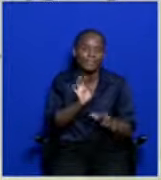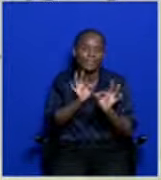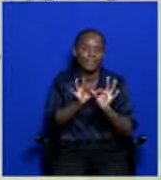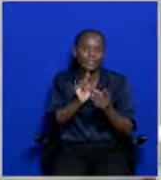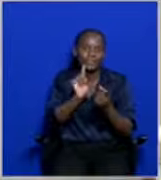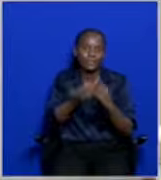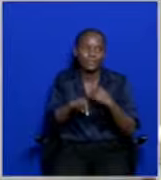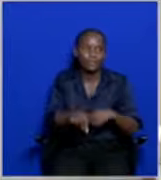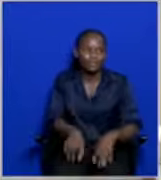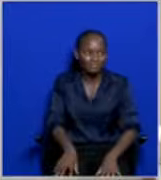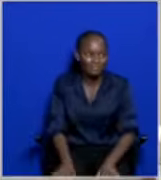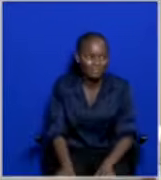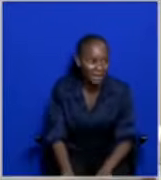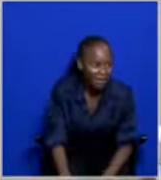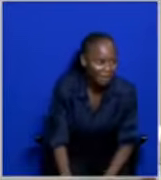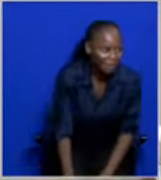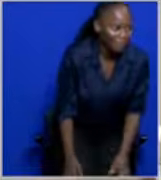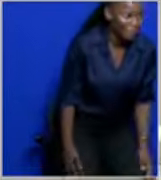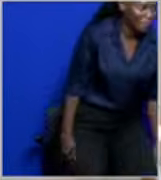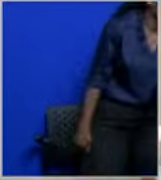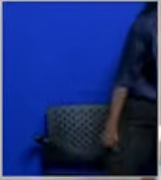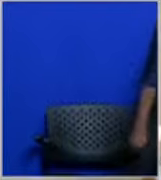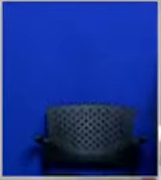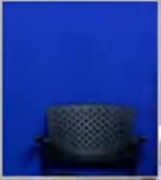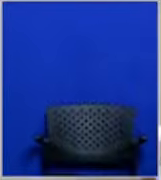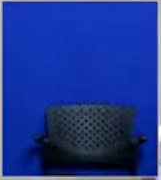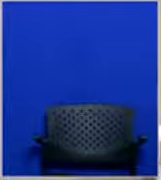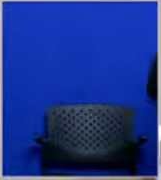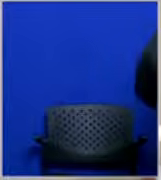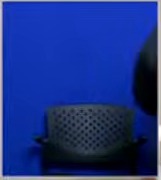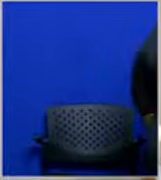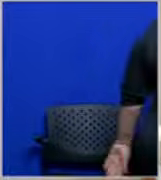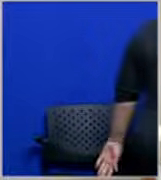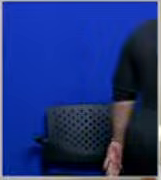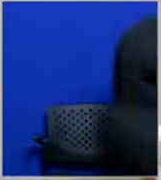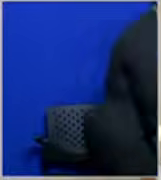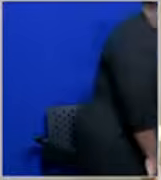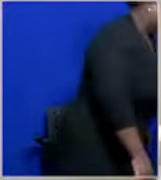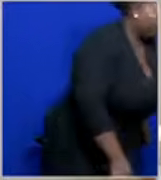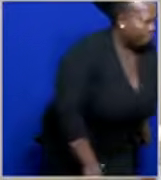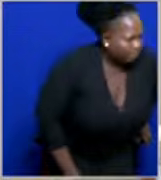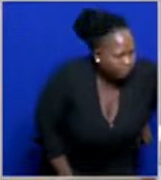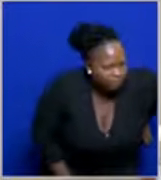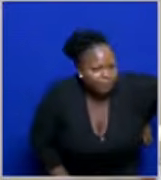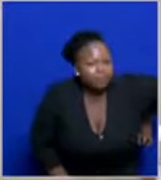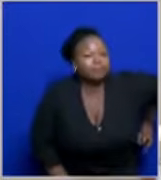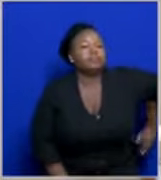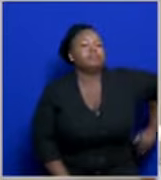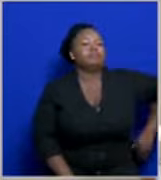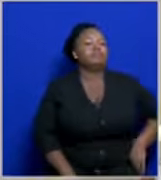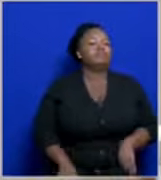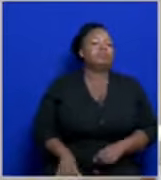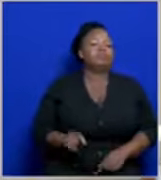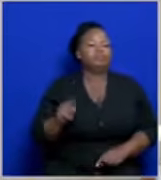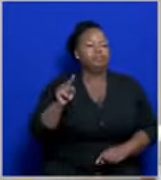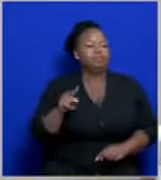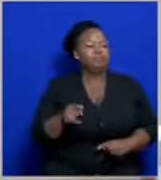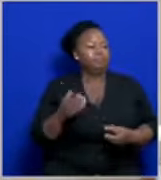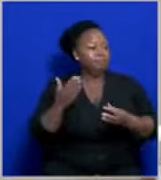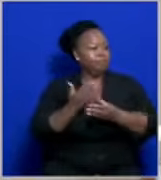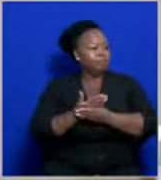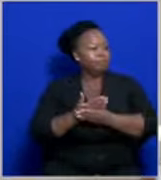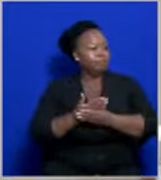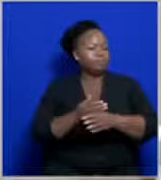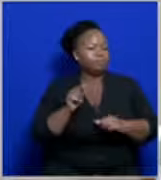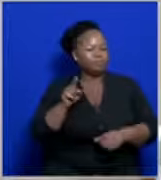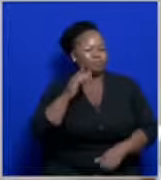then we've taken care of referral to EMPD. Yes. In this matter. Yes. Do you know what became of this,